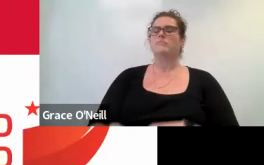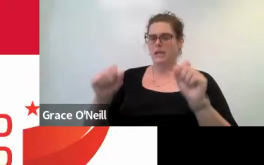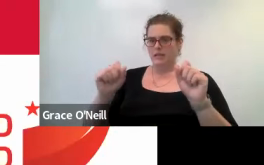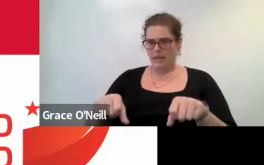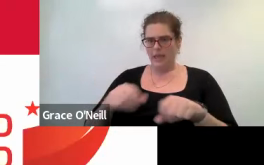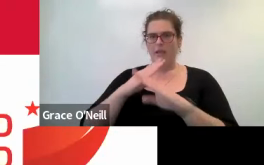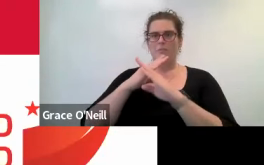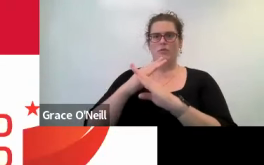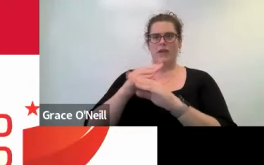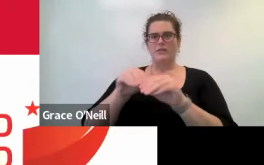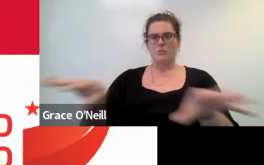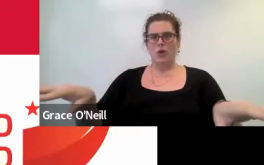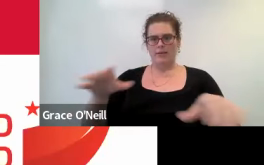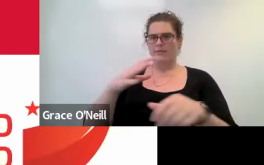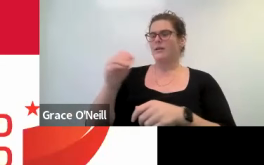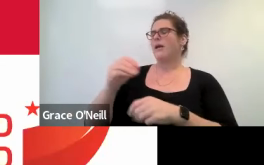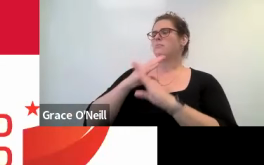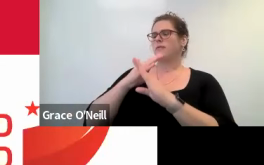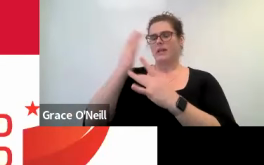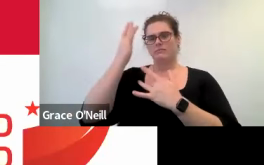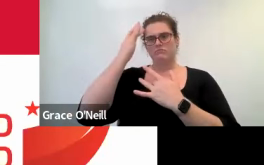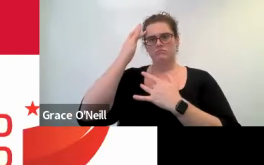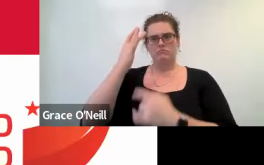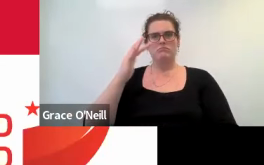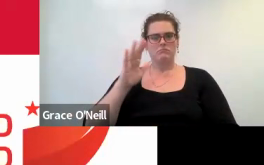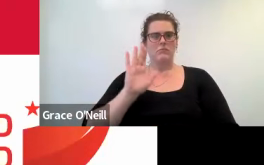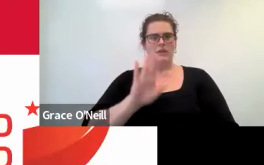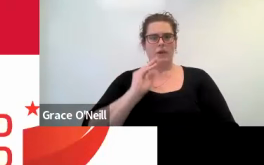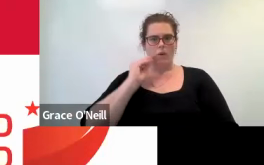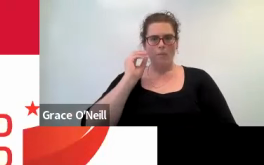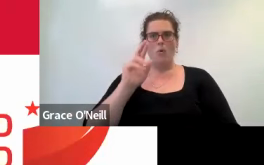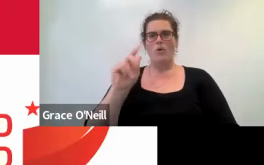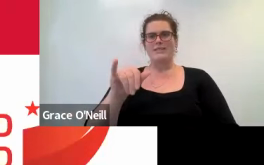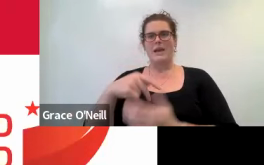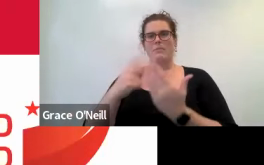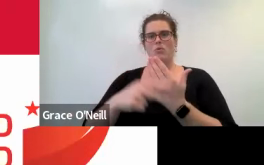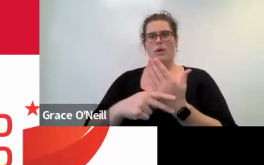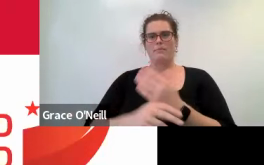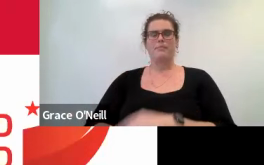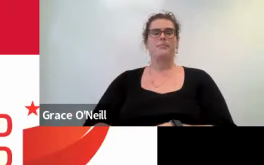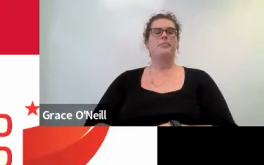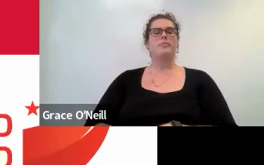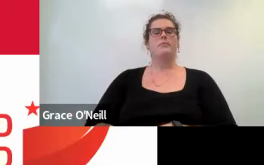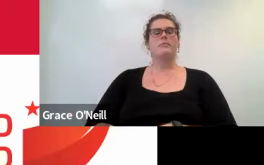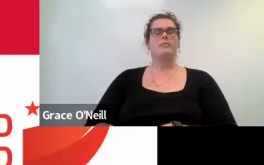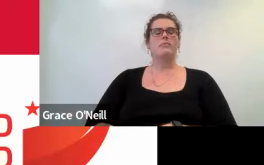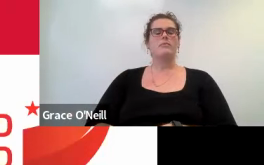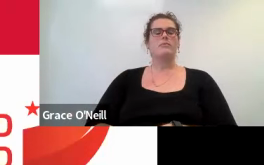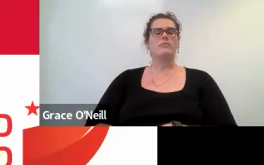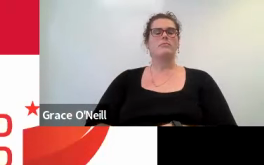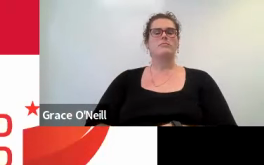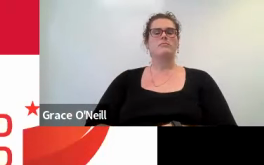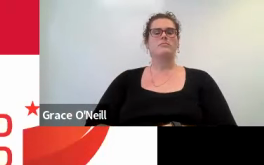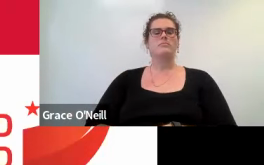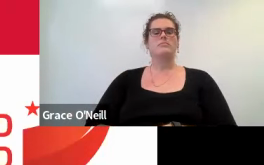the workplace, at day programs, or at home. And a small percentage reported